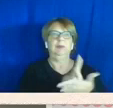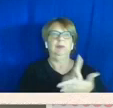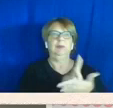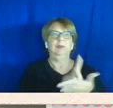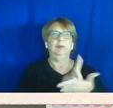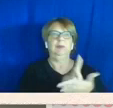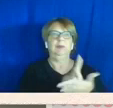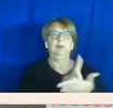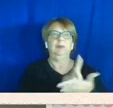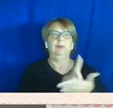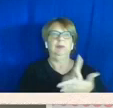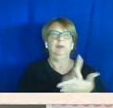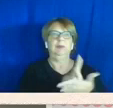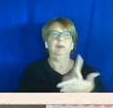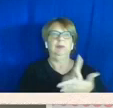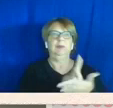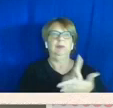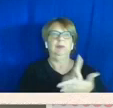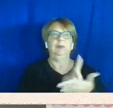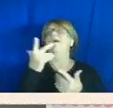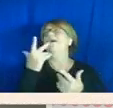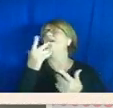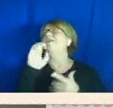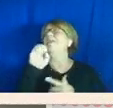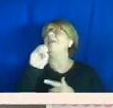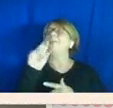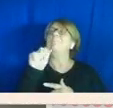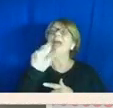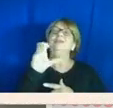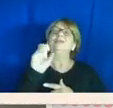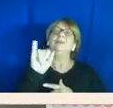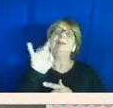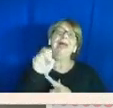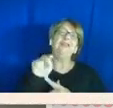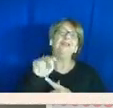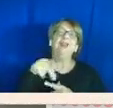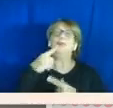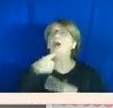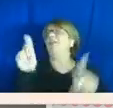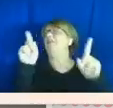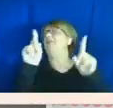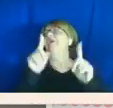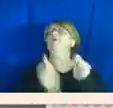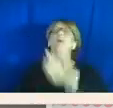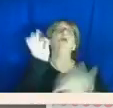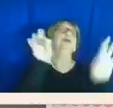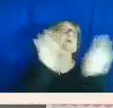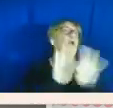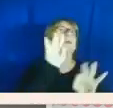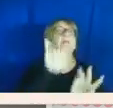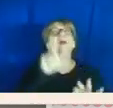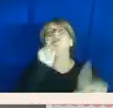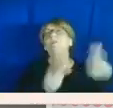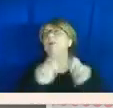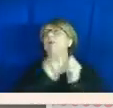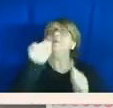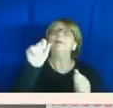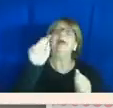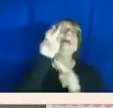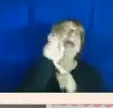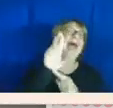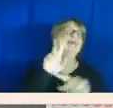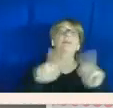the Emancipation Proclamation, the most important bill for people with disabilities ever. But while we were doing